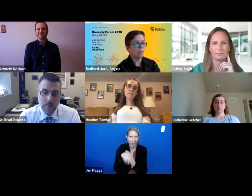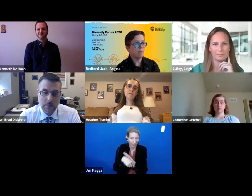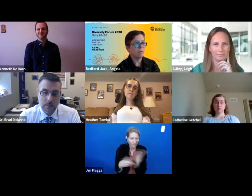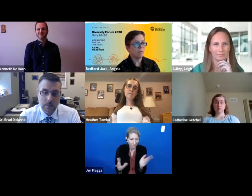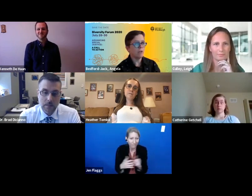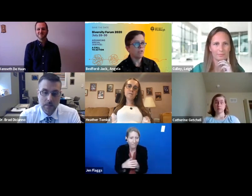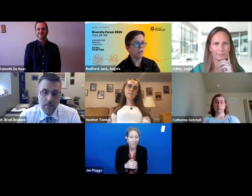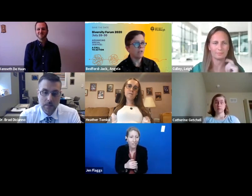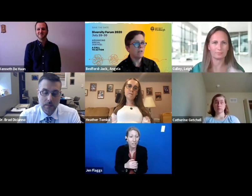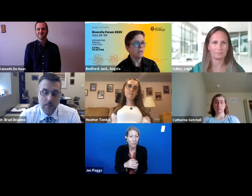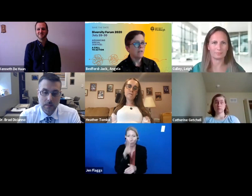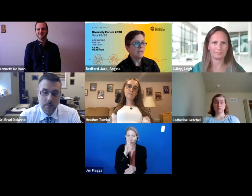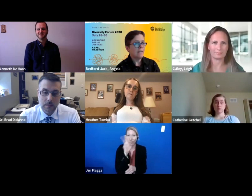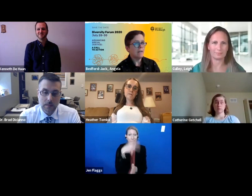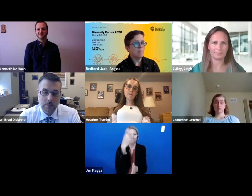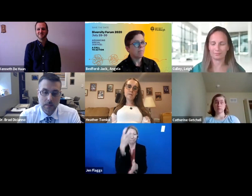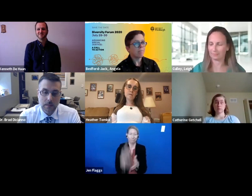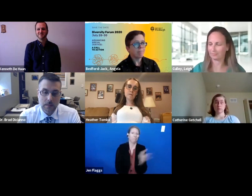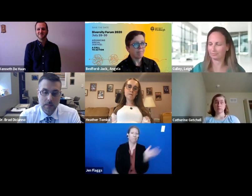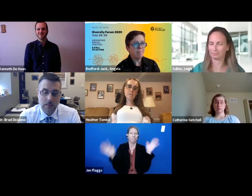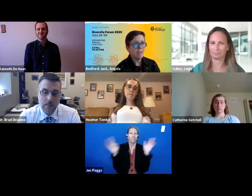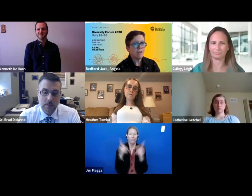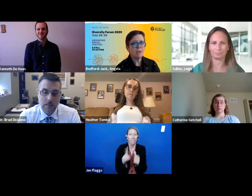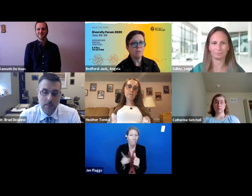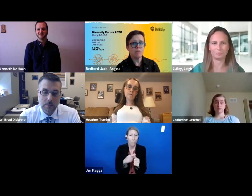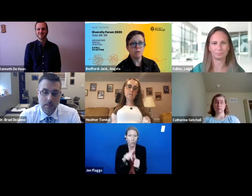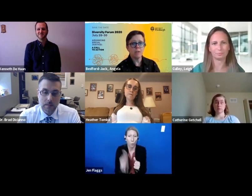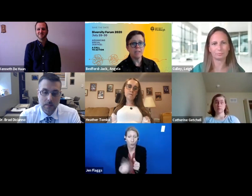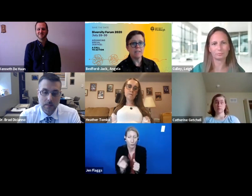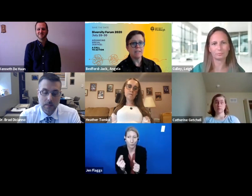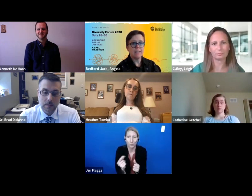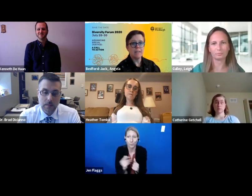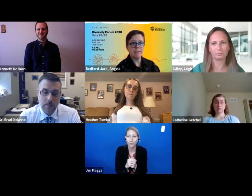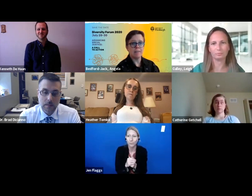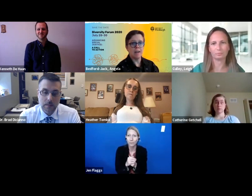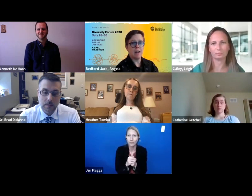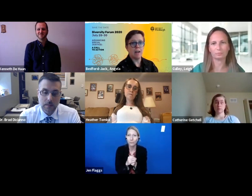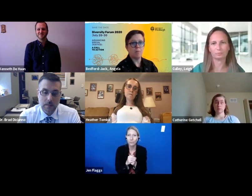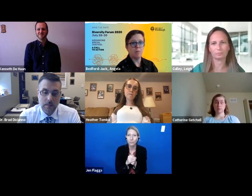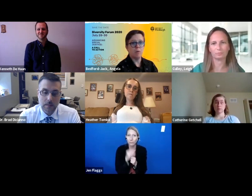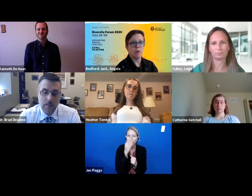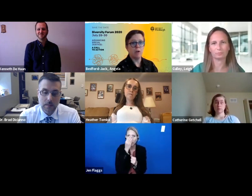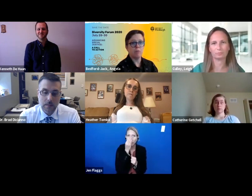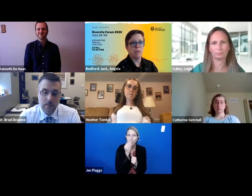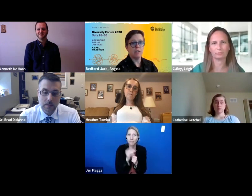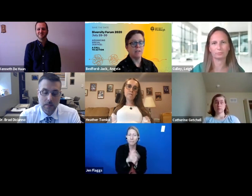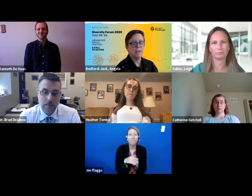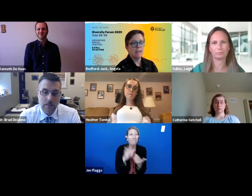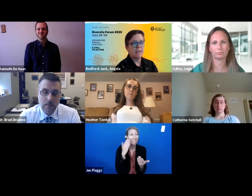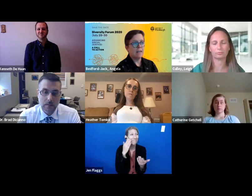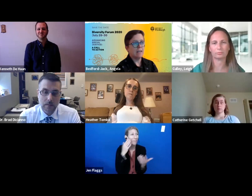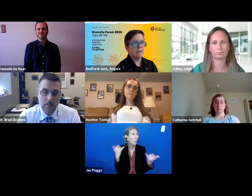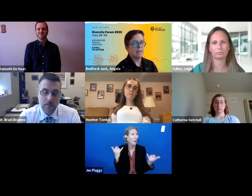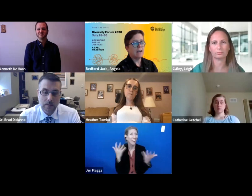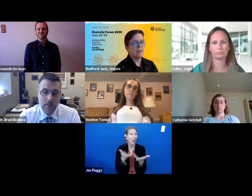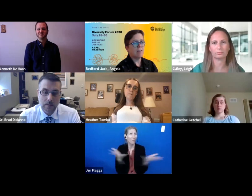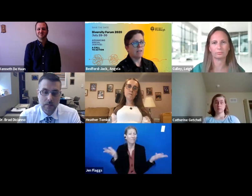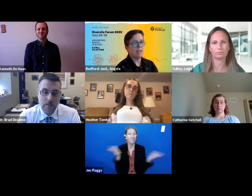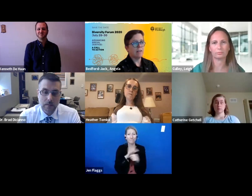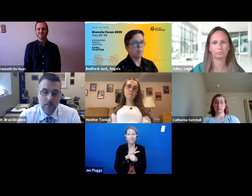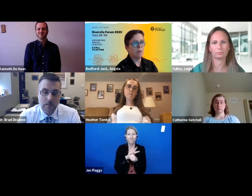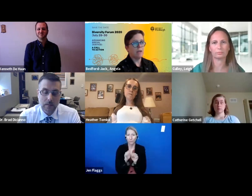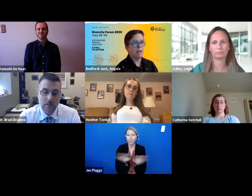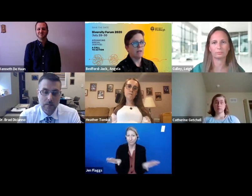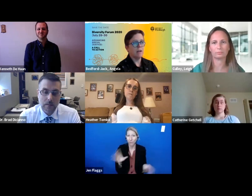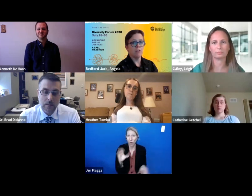we'll dive in with our first question. You know, during this time with COVID, I